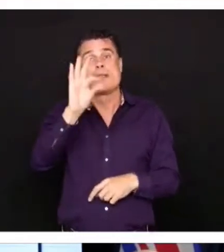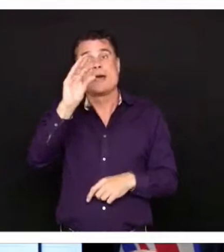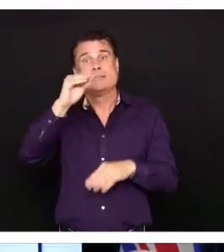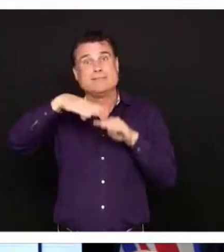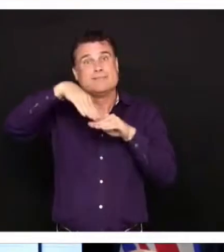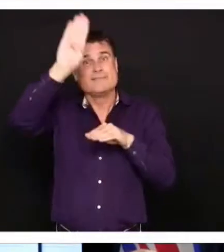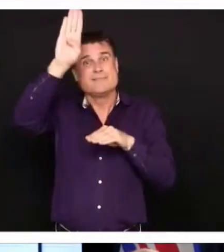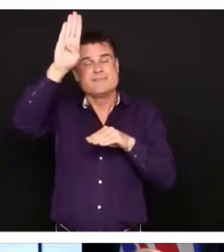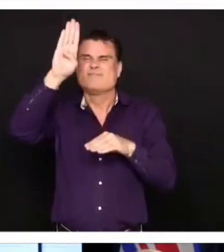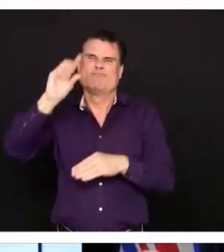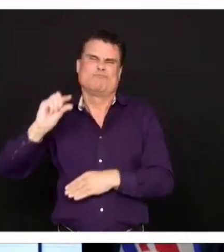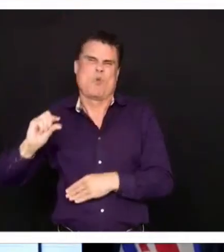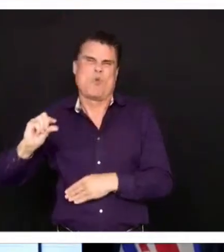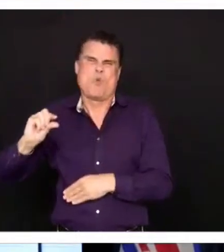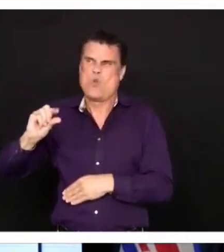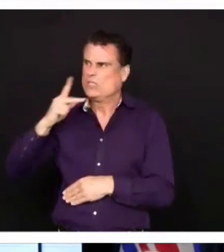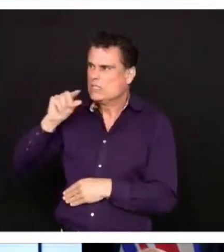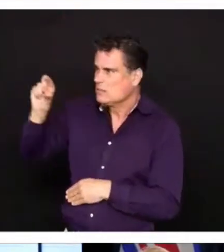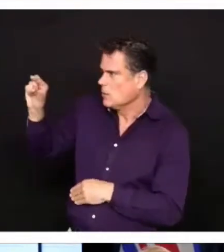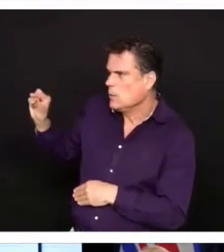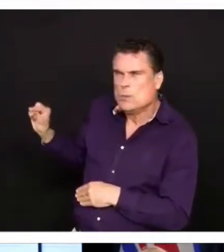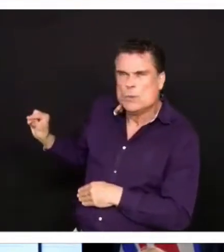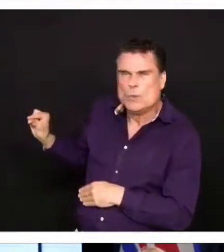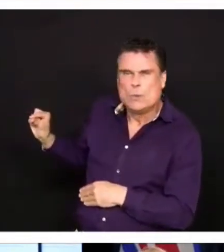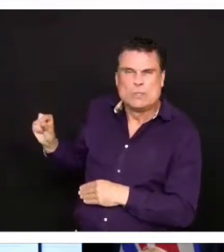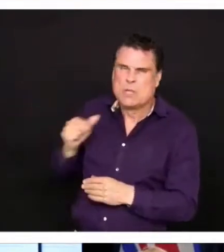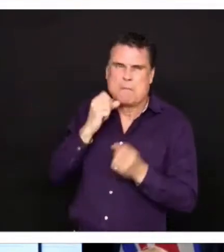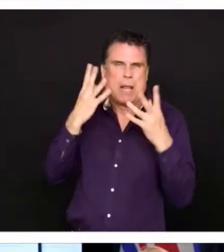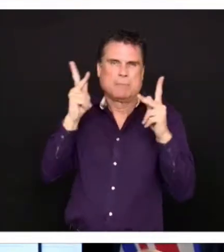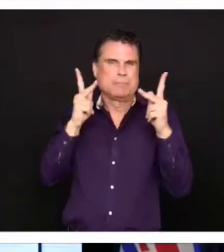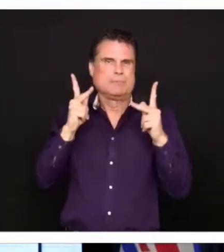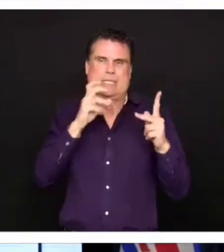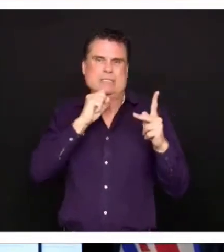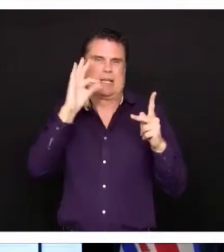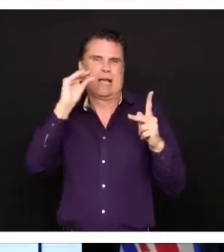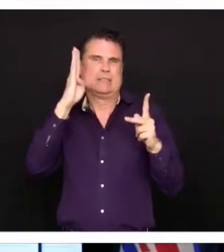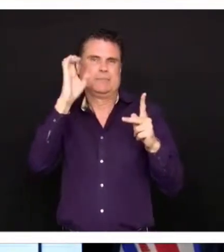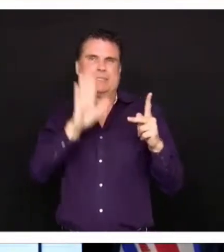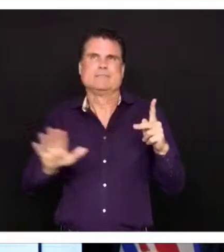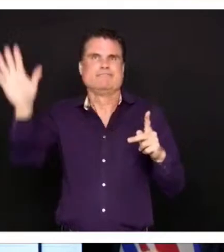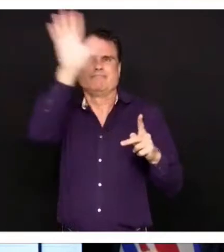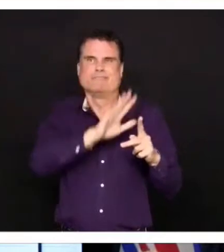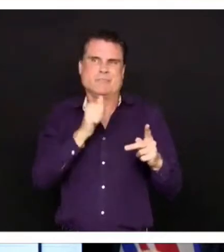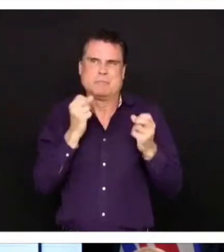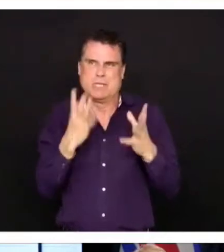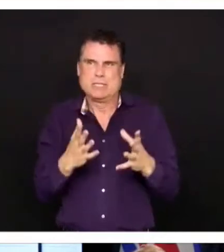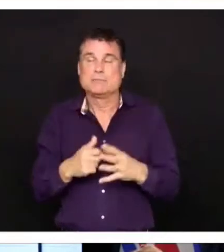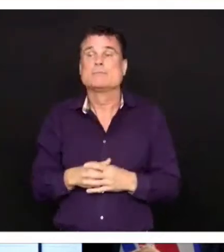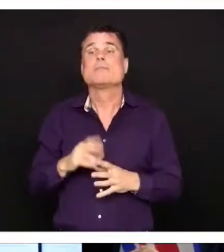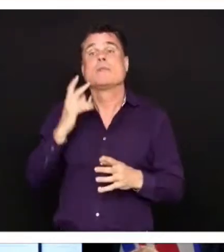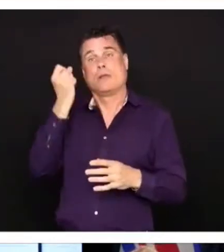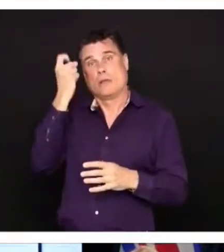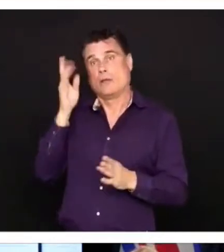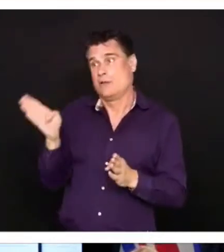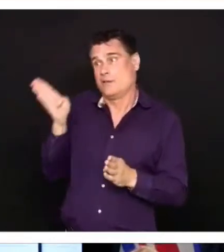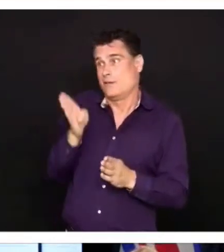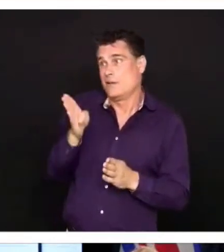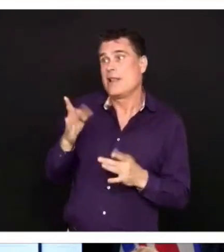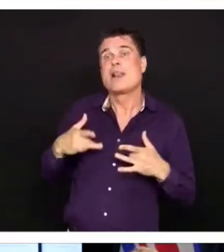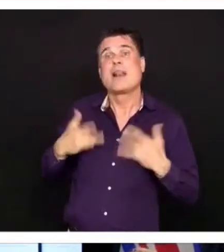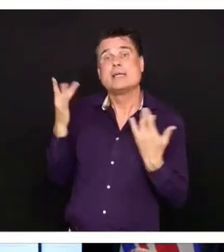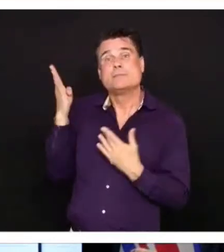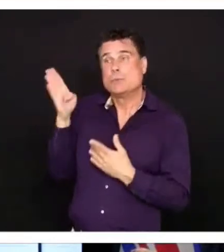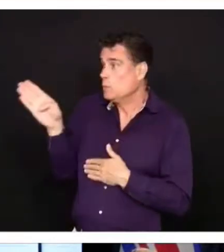that are the second bar in from the right, most of the cases have been people between the ages of 30 and